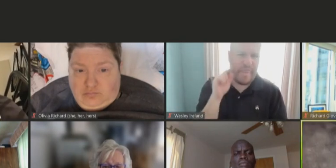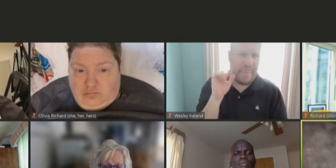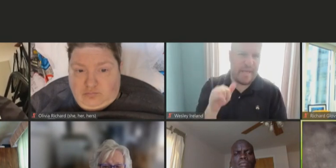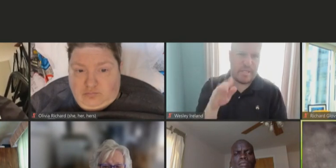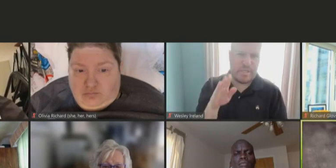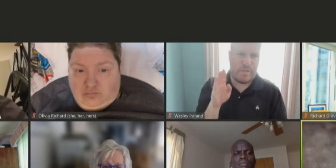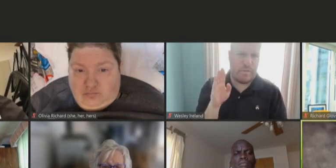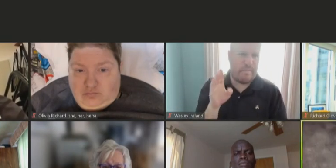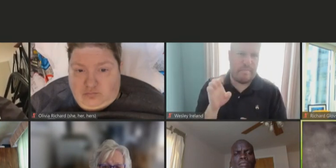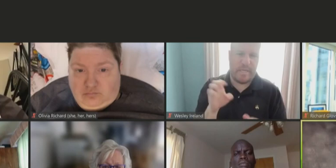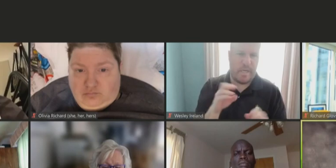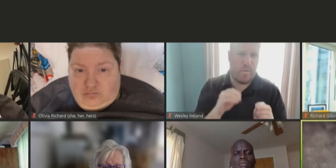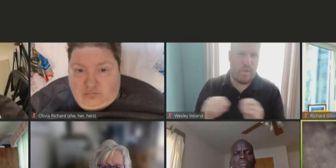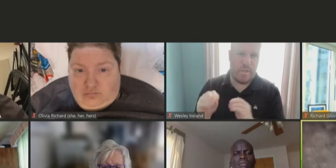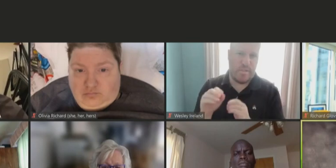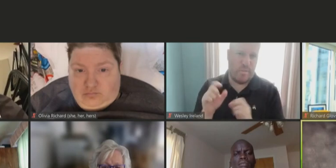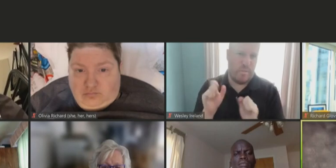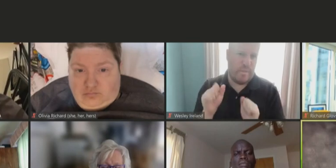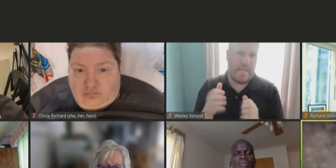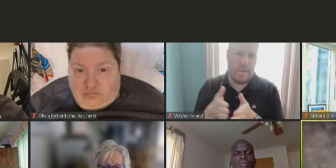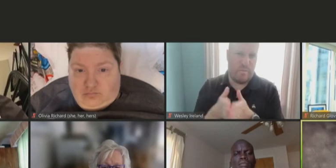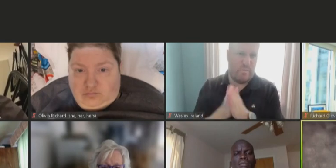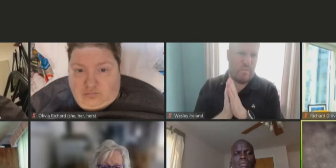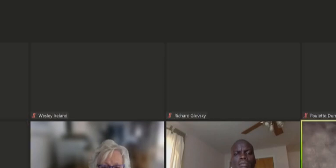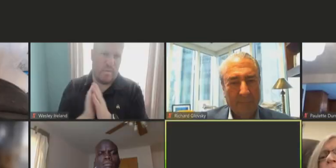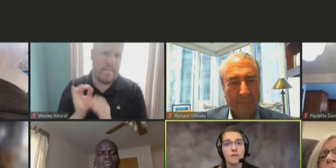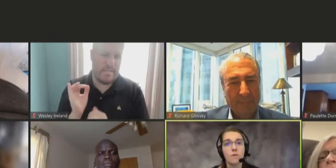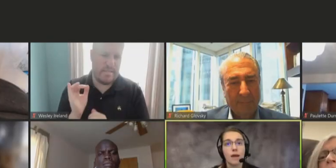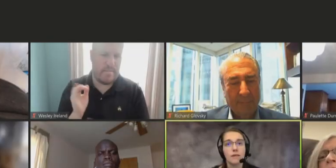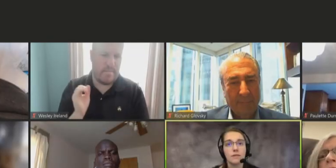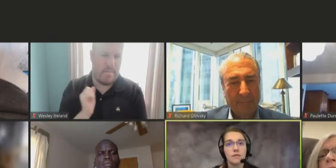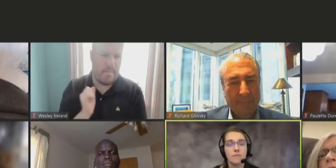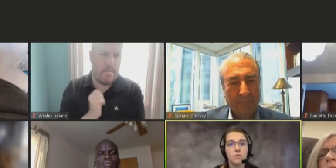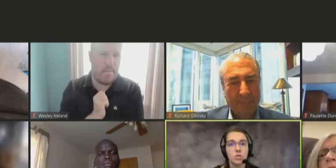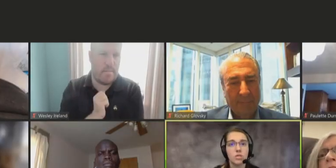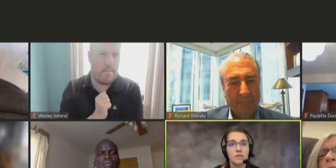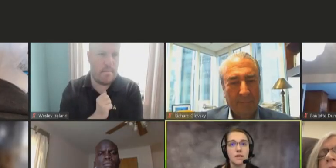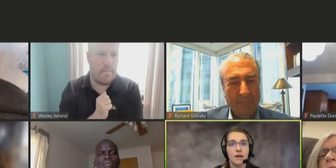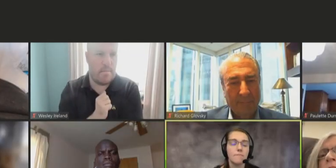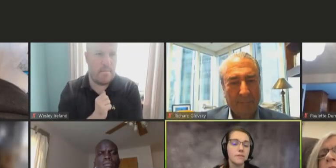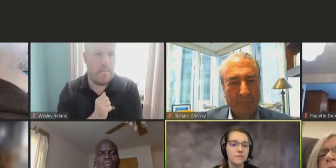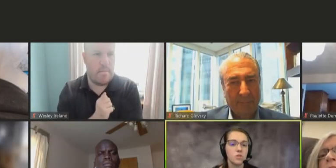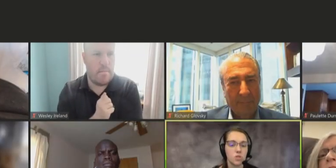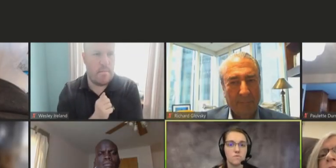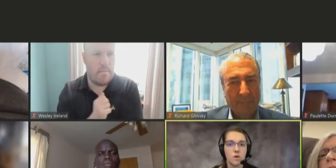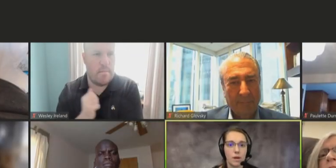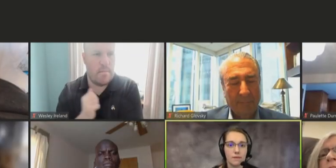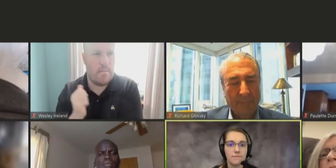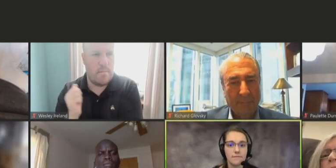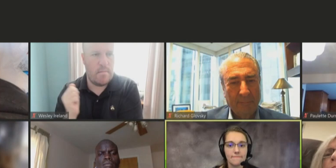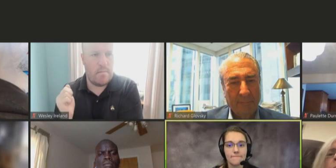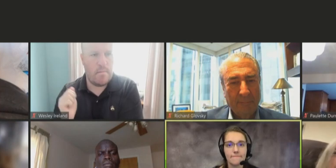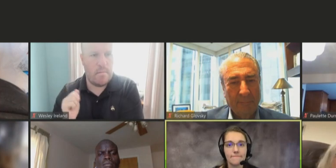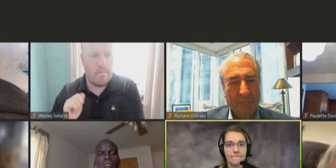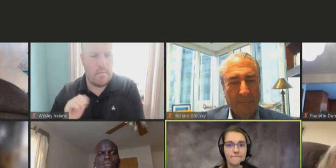This is Wes. I don't think it requires a motion. I believe it's just a